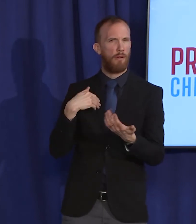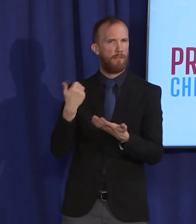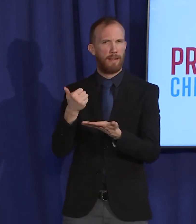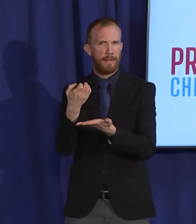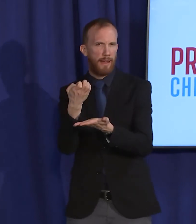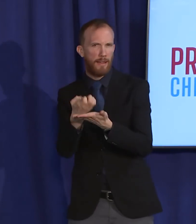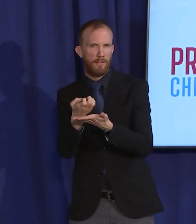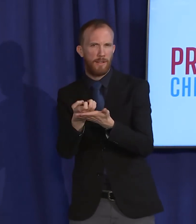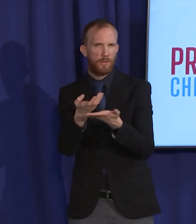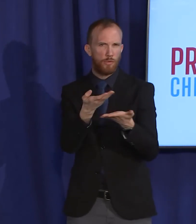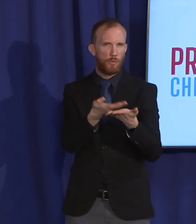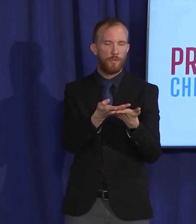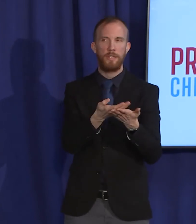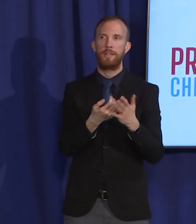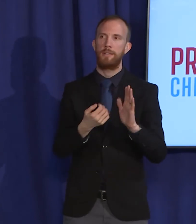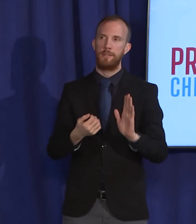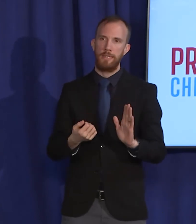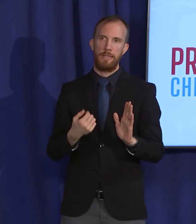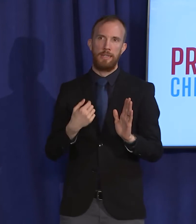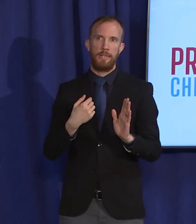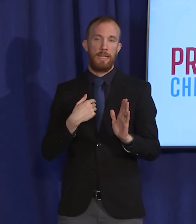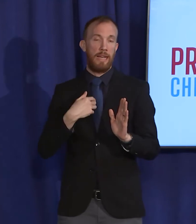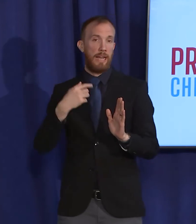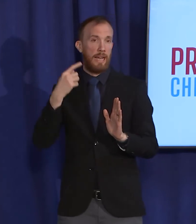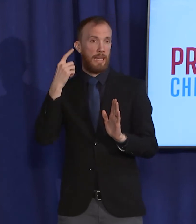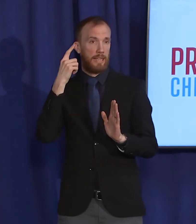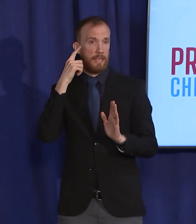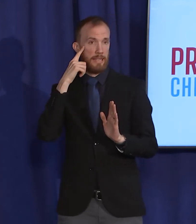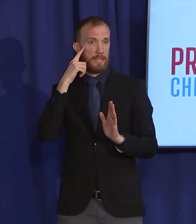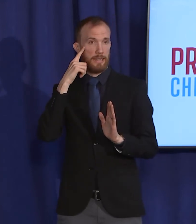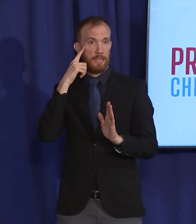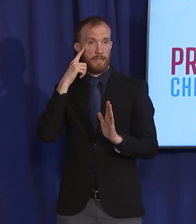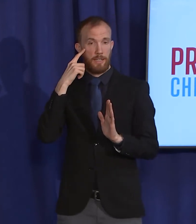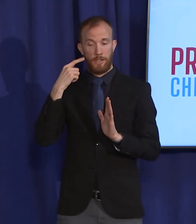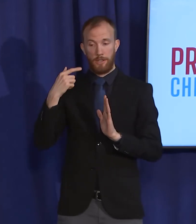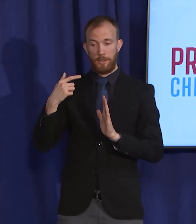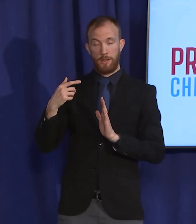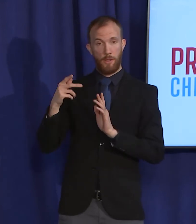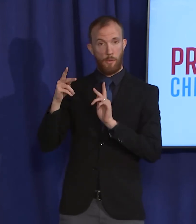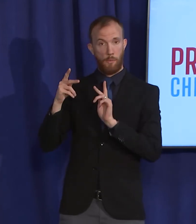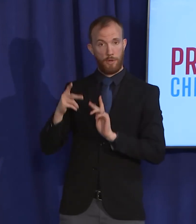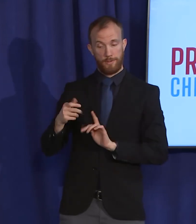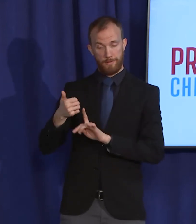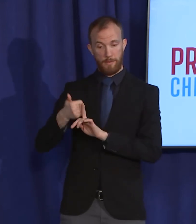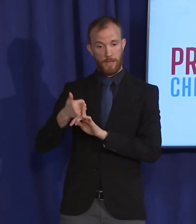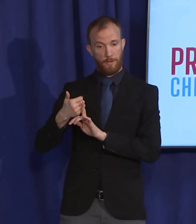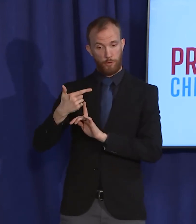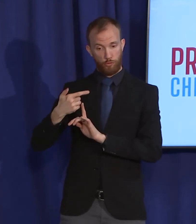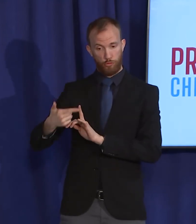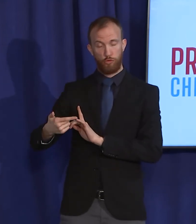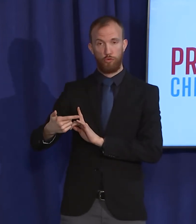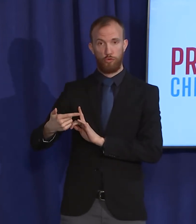this shooter, who obviously is entitled to a presumption of innocence, went into